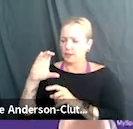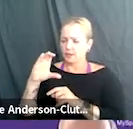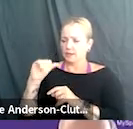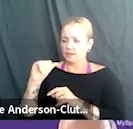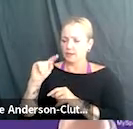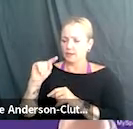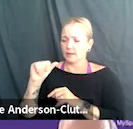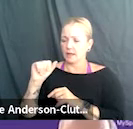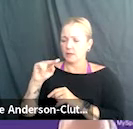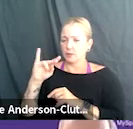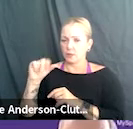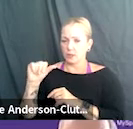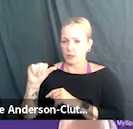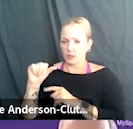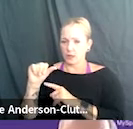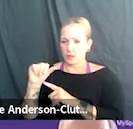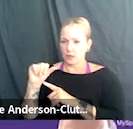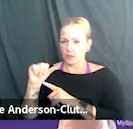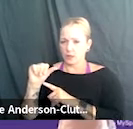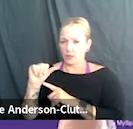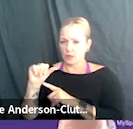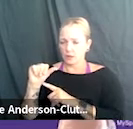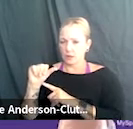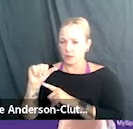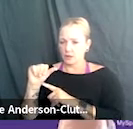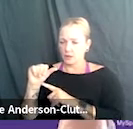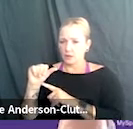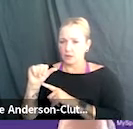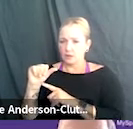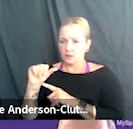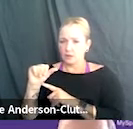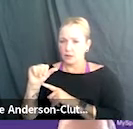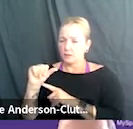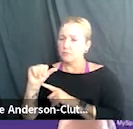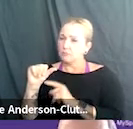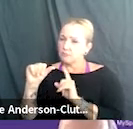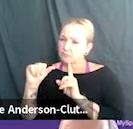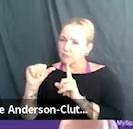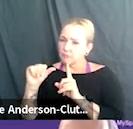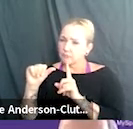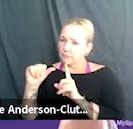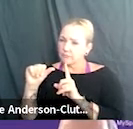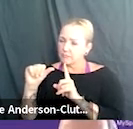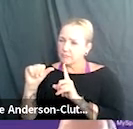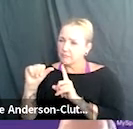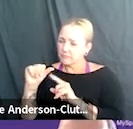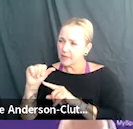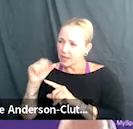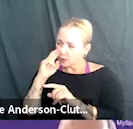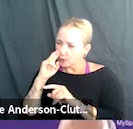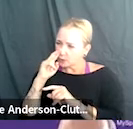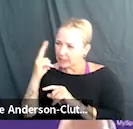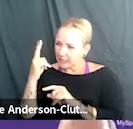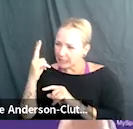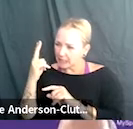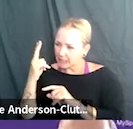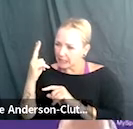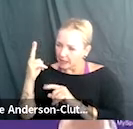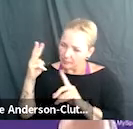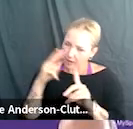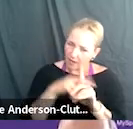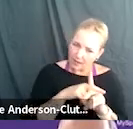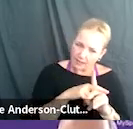not necessarily the same as catatonia that we see in people with bipolar disorder or schizophrenia, I think that perhaps a different term should be